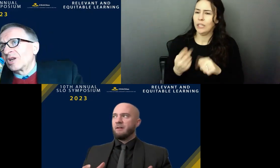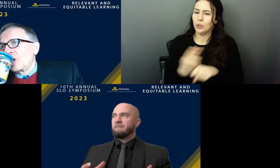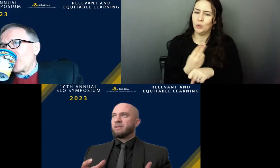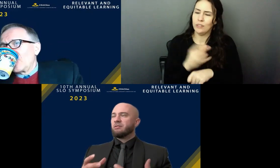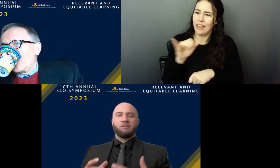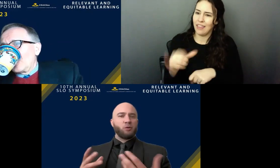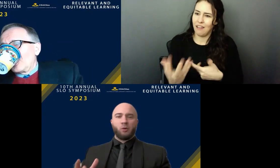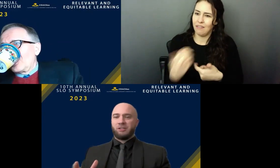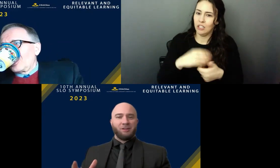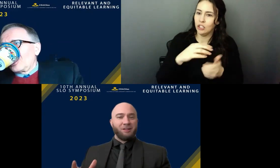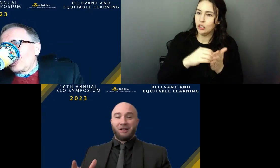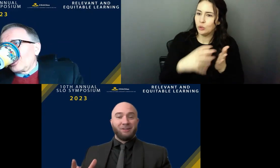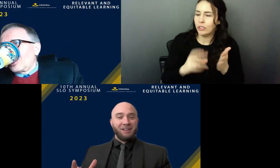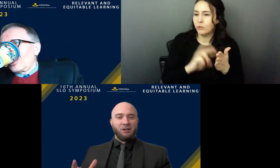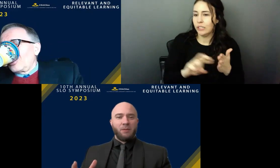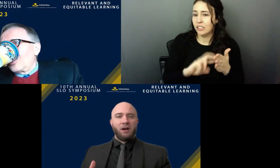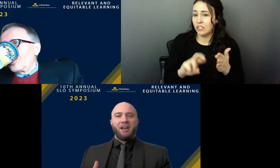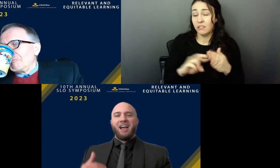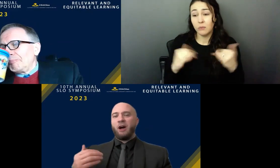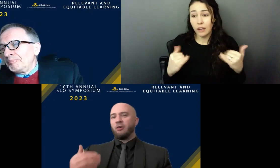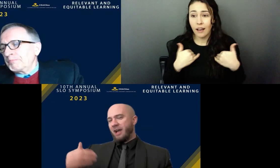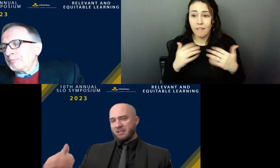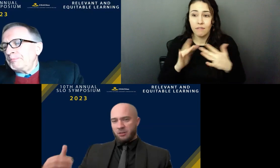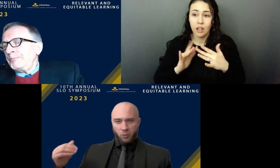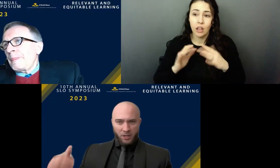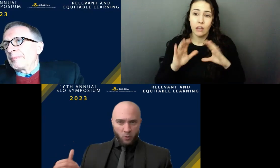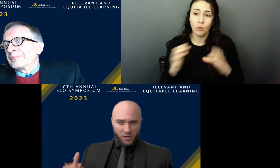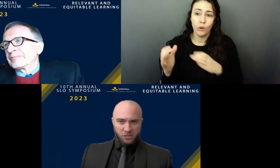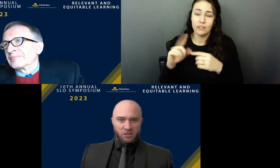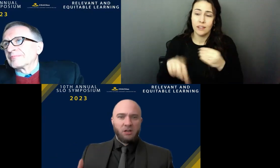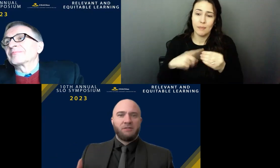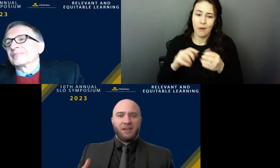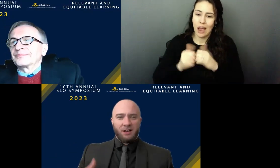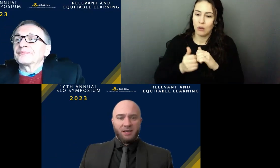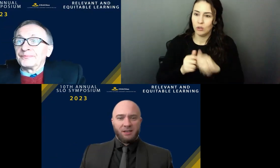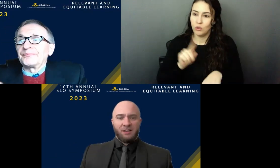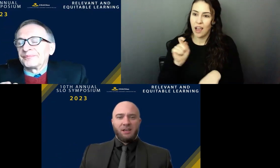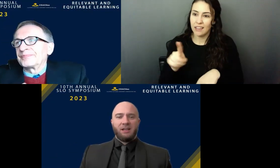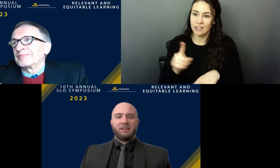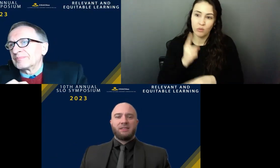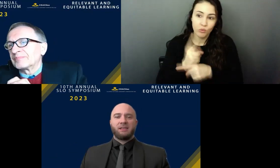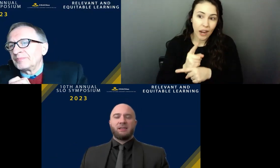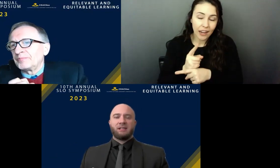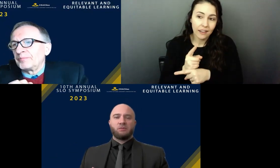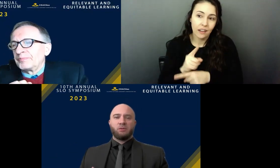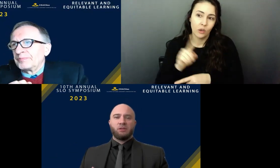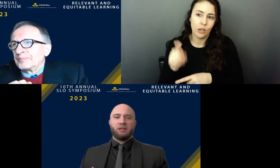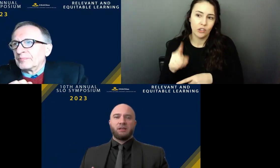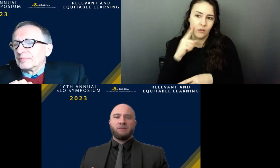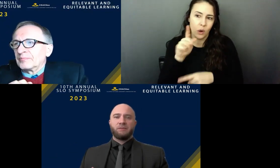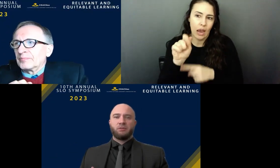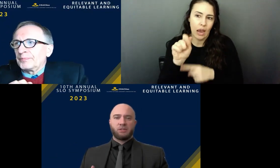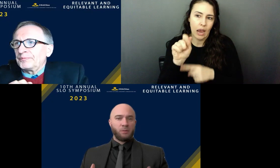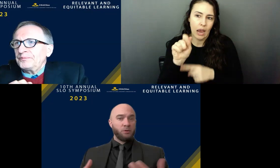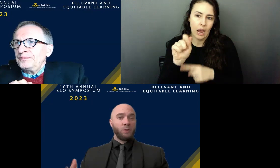really, there's even courses online right now about how to ask the right question of AI. And I think that's really